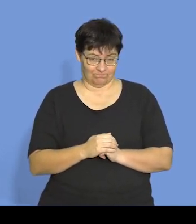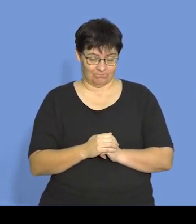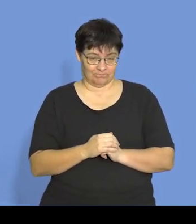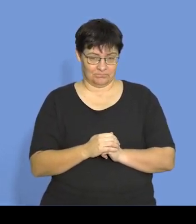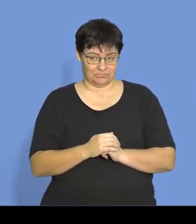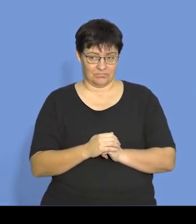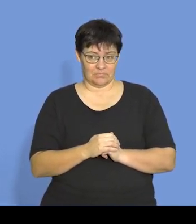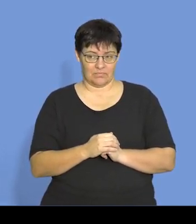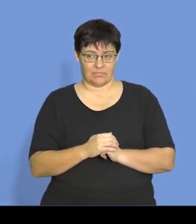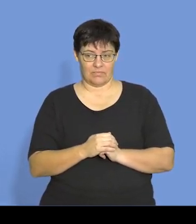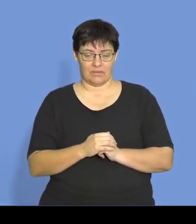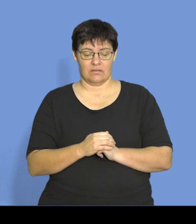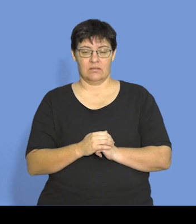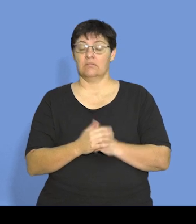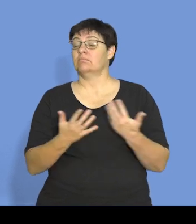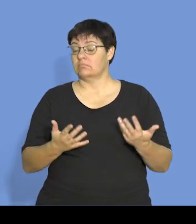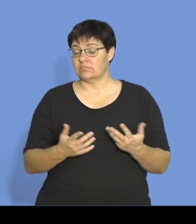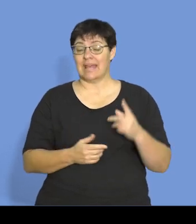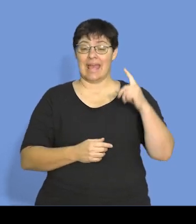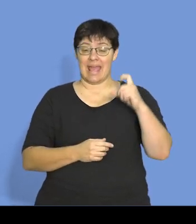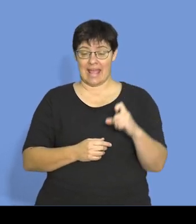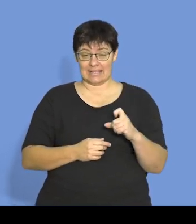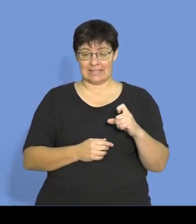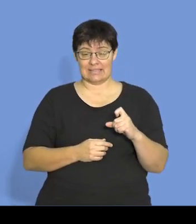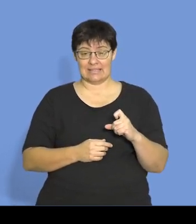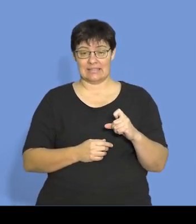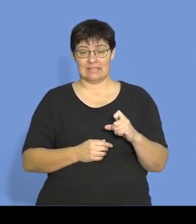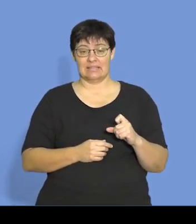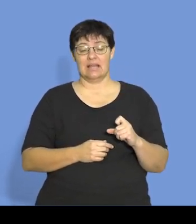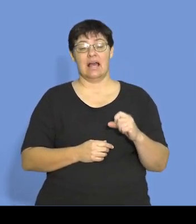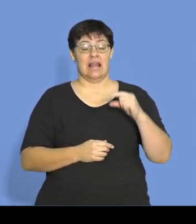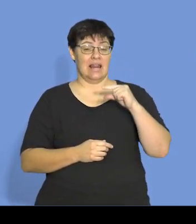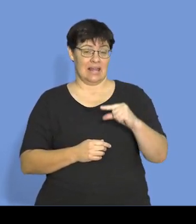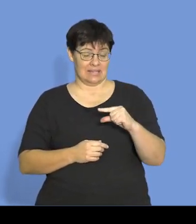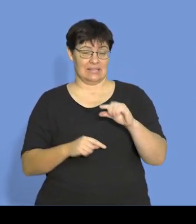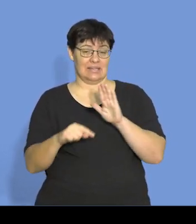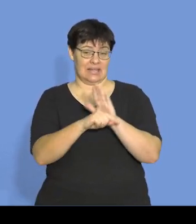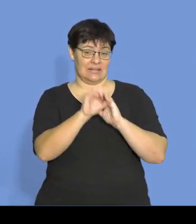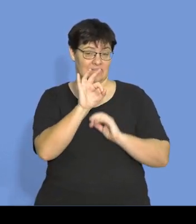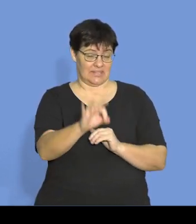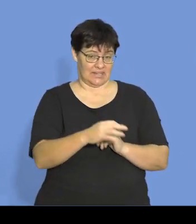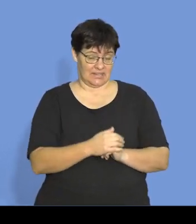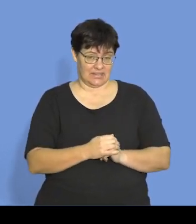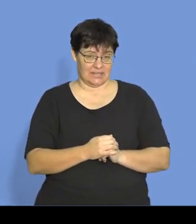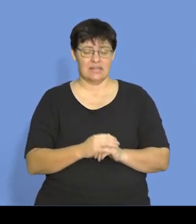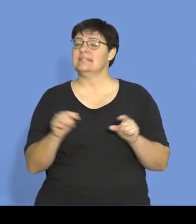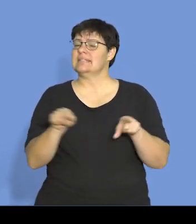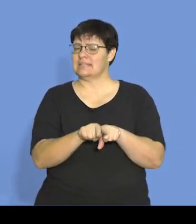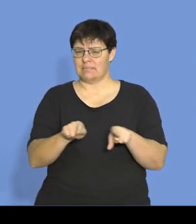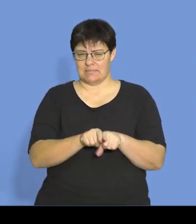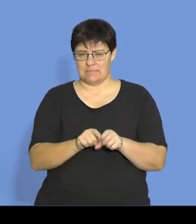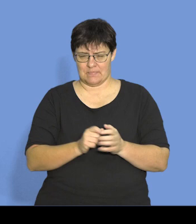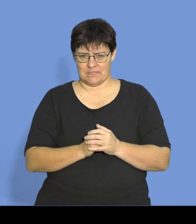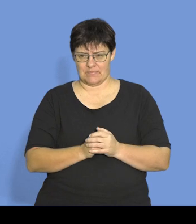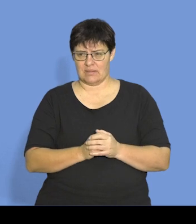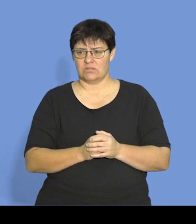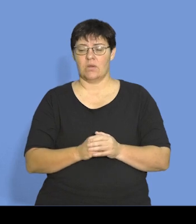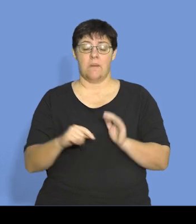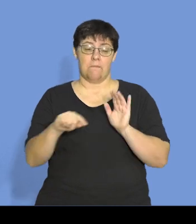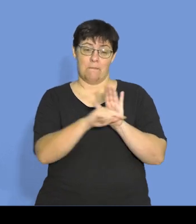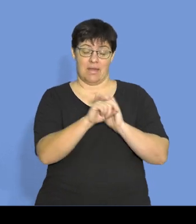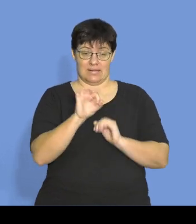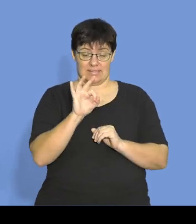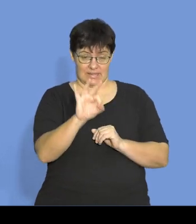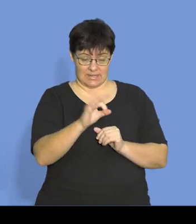the 5 itself. Now, if you say x is less than now -3, same thing. On the number line, I